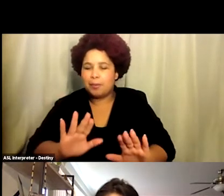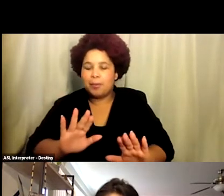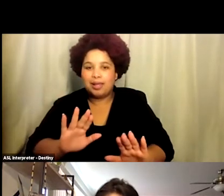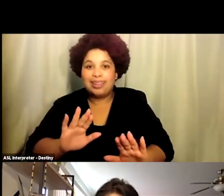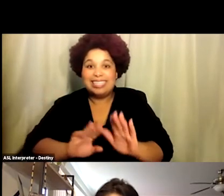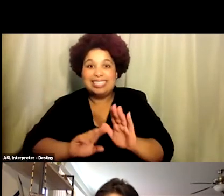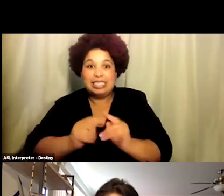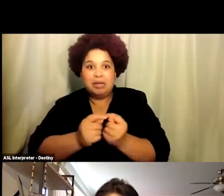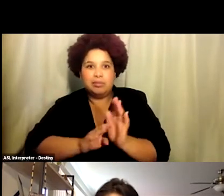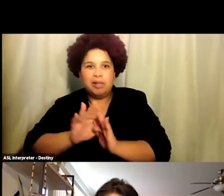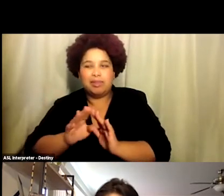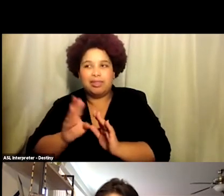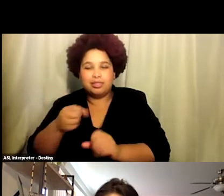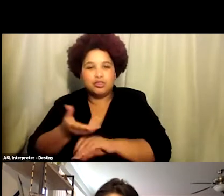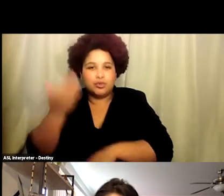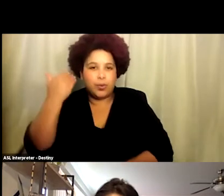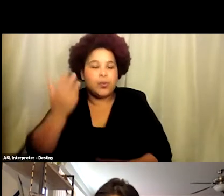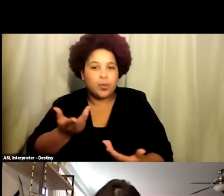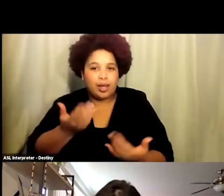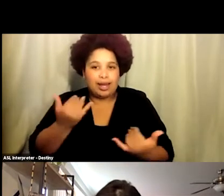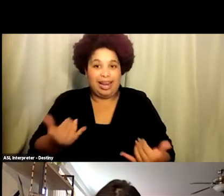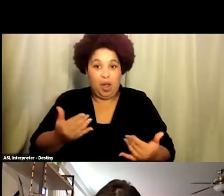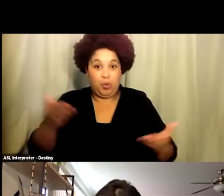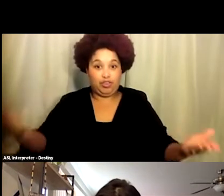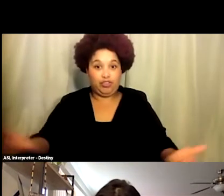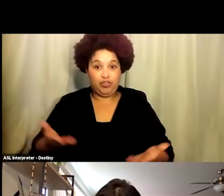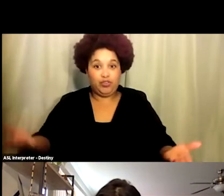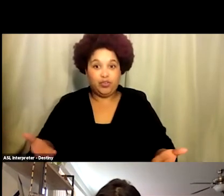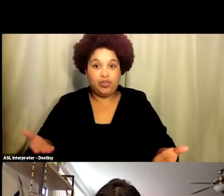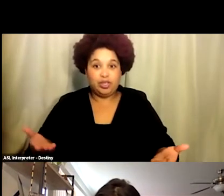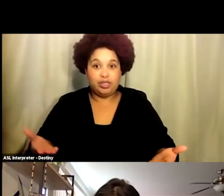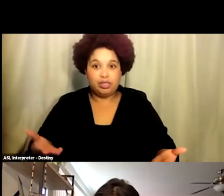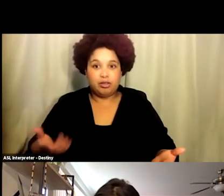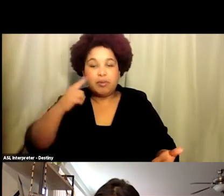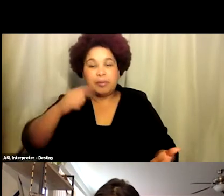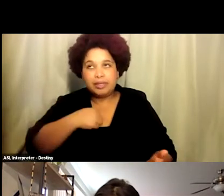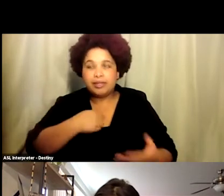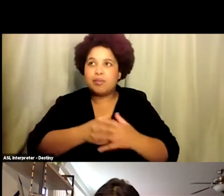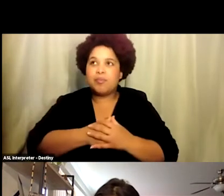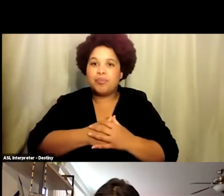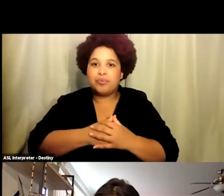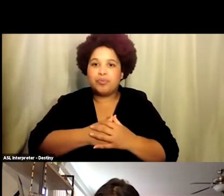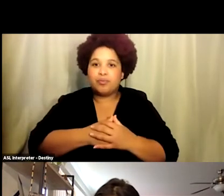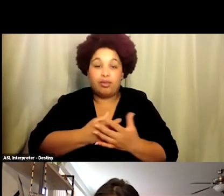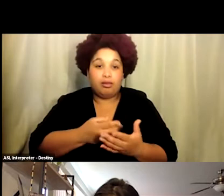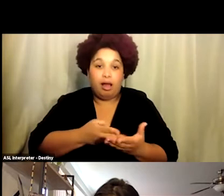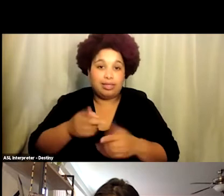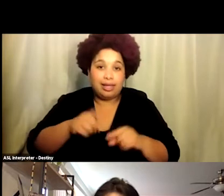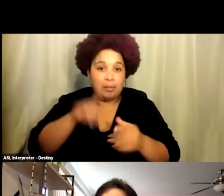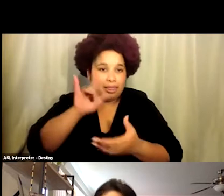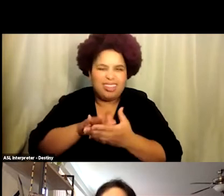that was 6 years ago, you know, and now we're here, which to me, I can't even believe it was 4 years